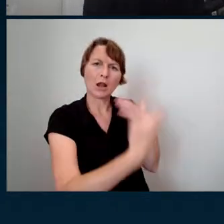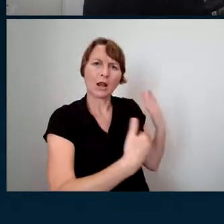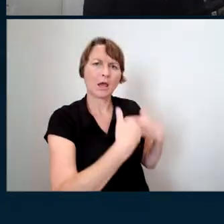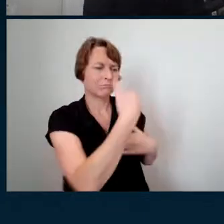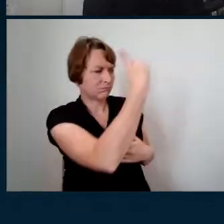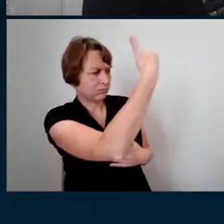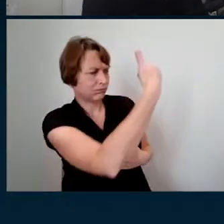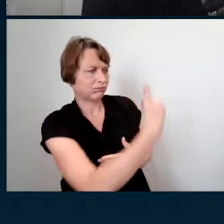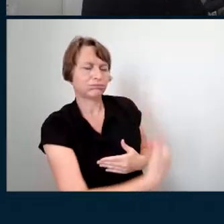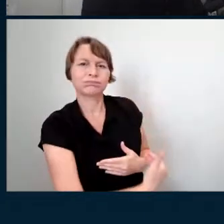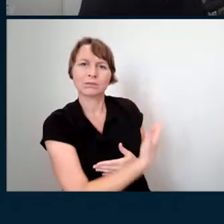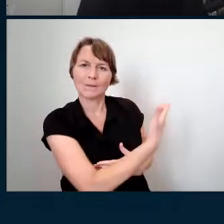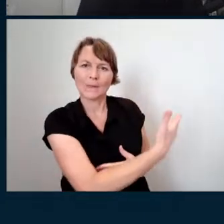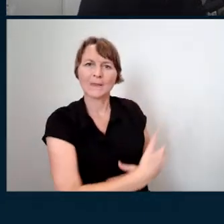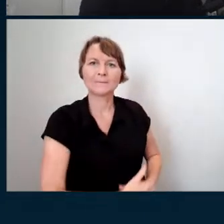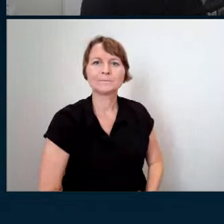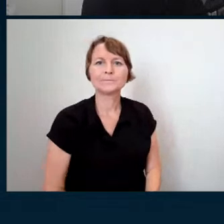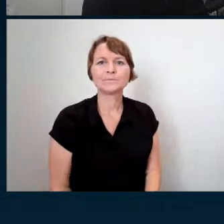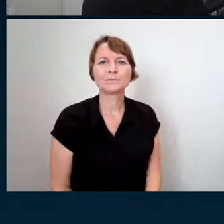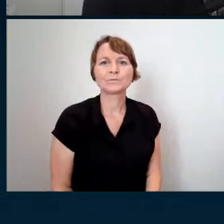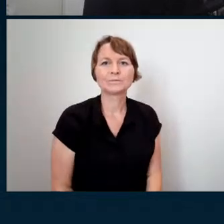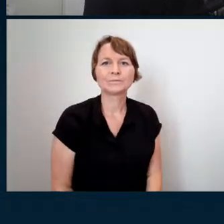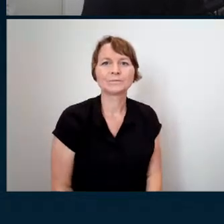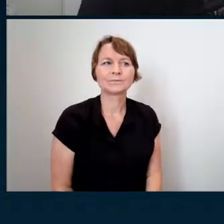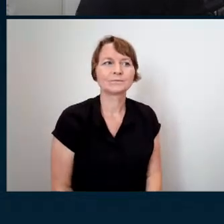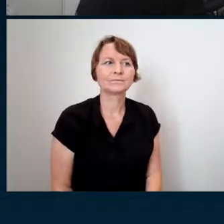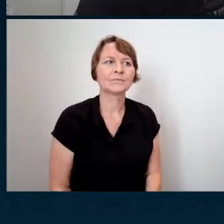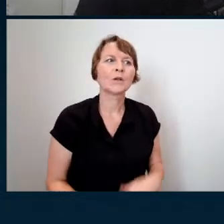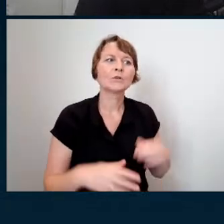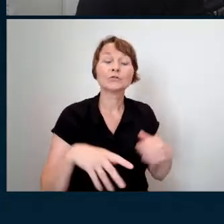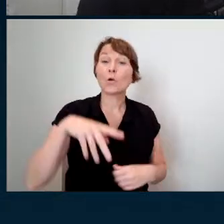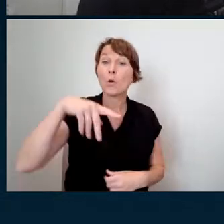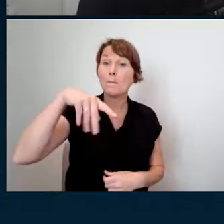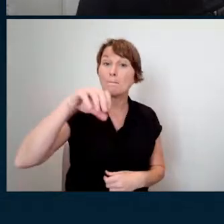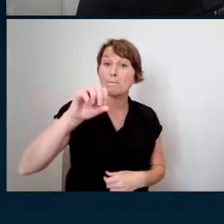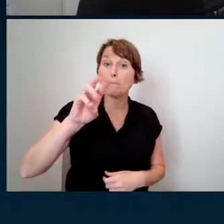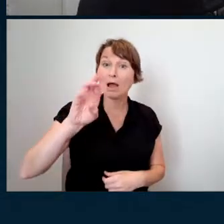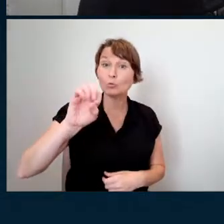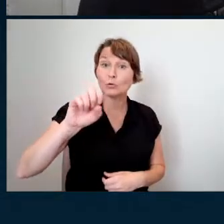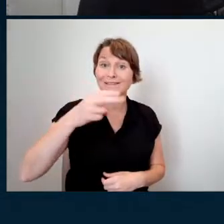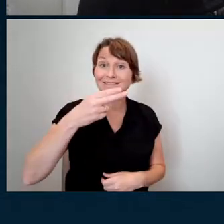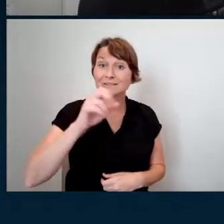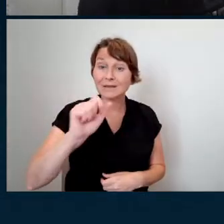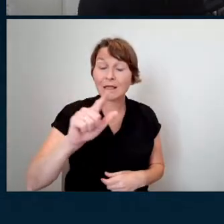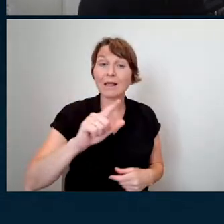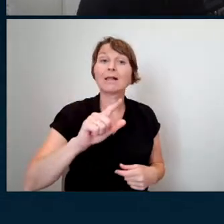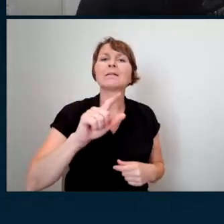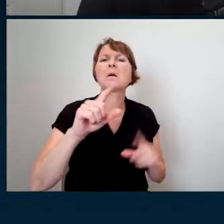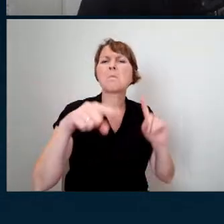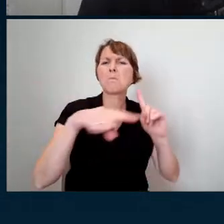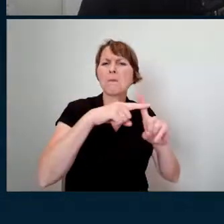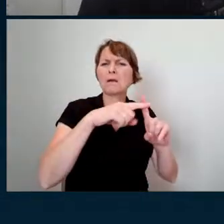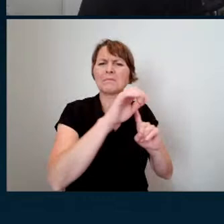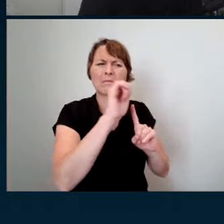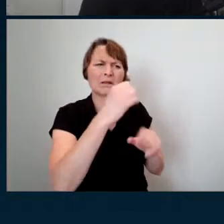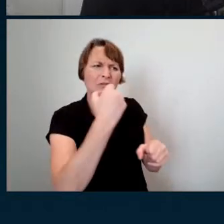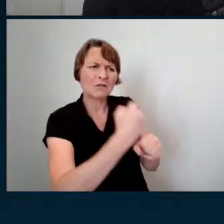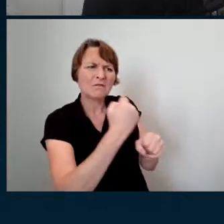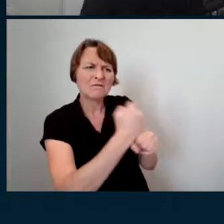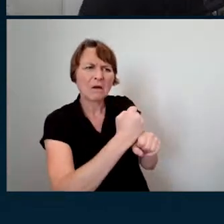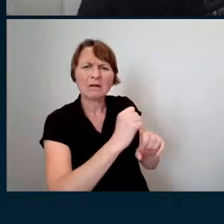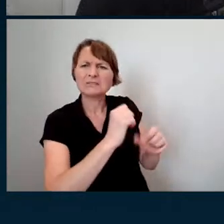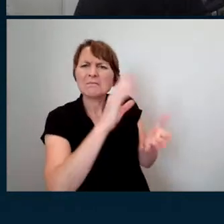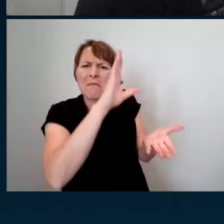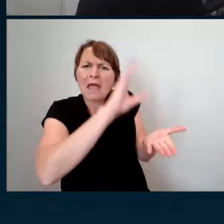are Azure Function Apps, and what do they mean to each other. After that, we're going to talk a bit about how you can deploy function